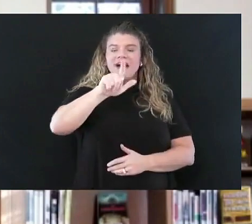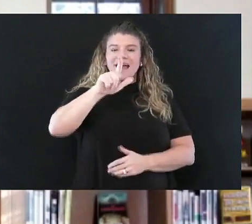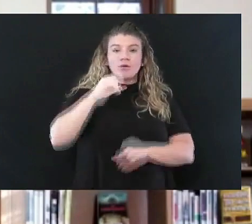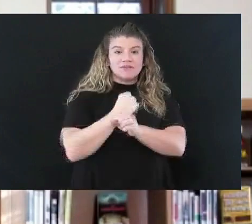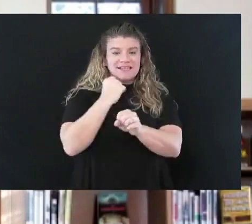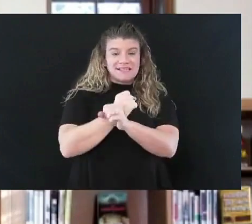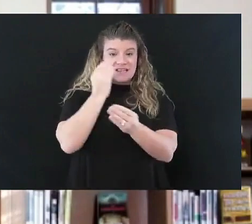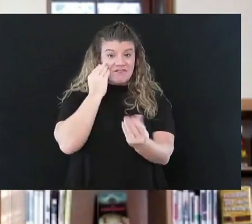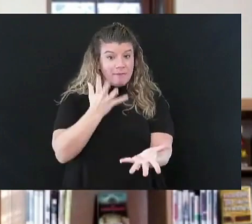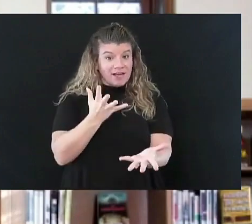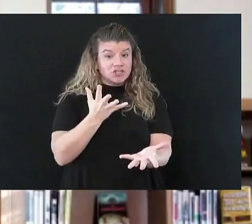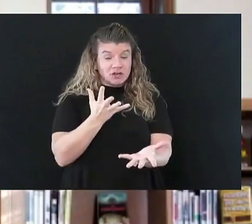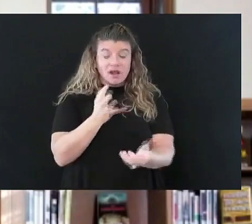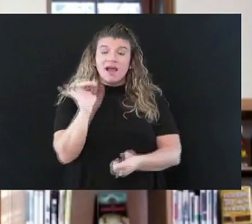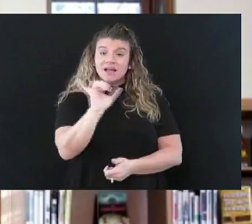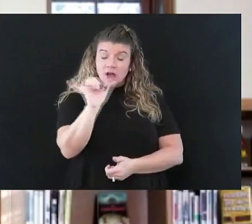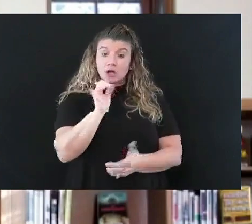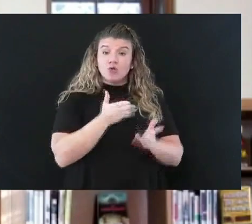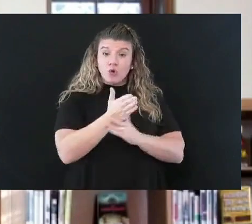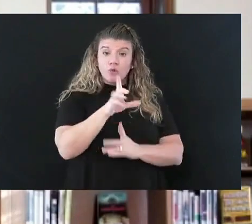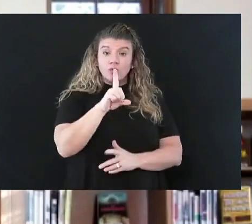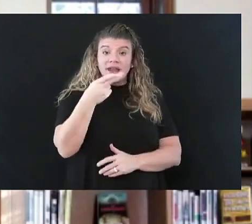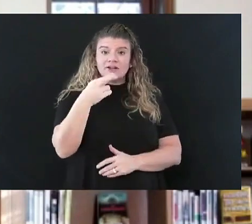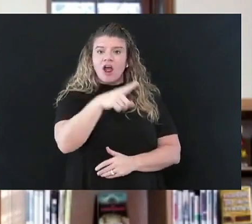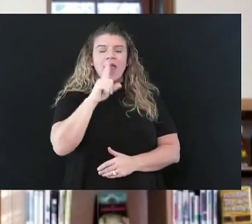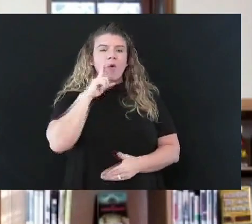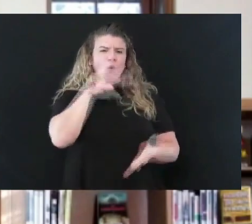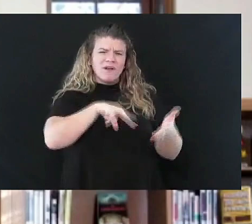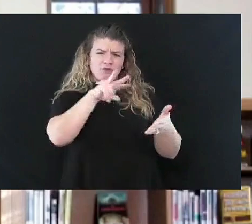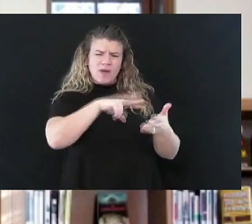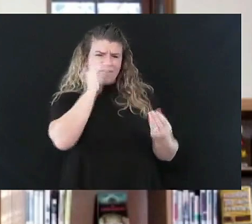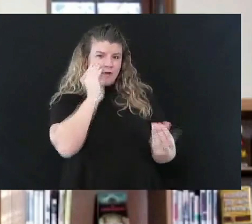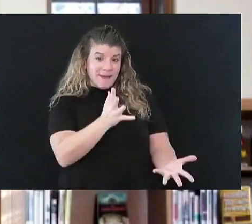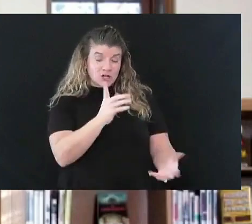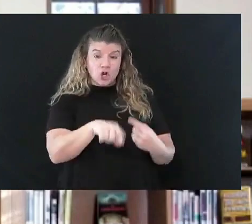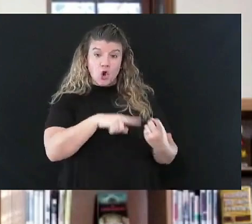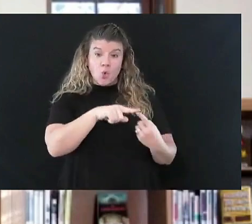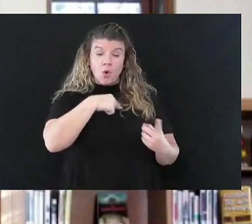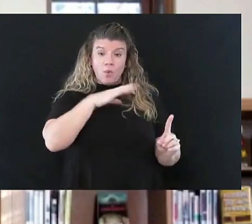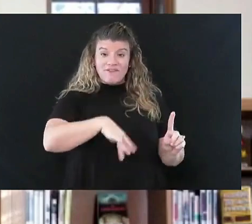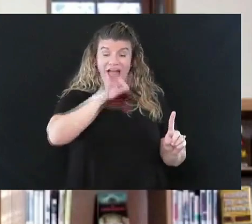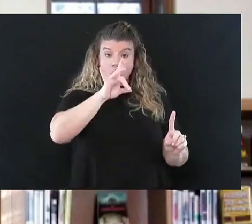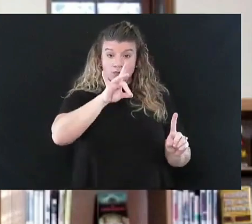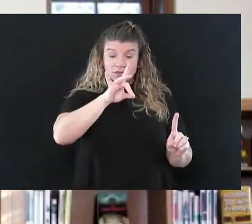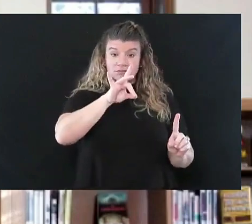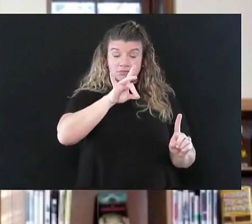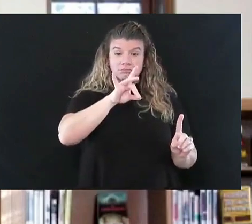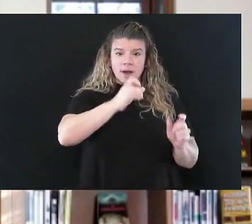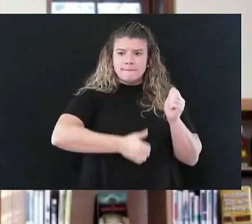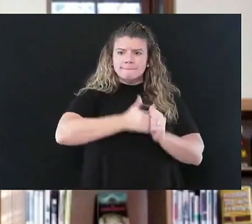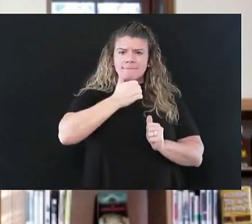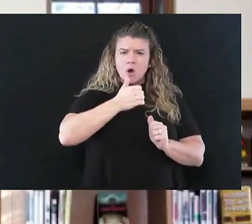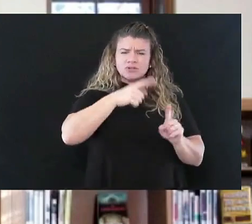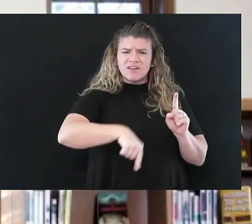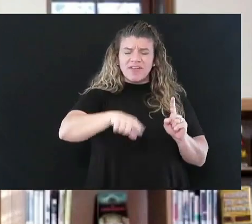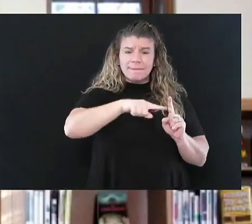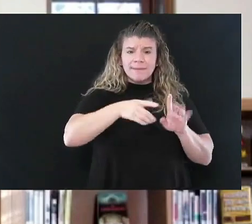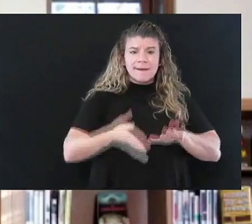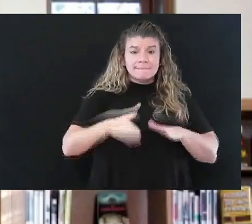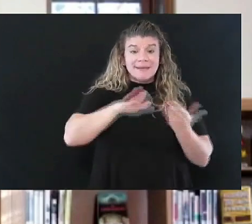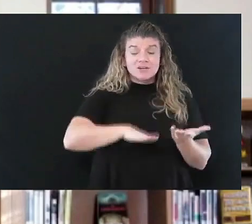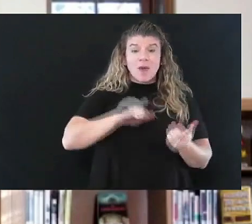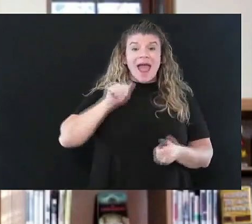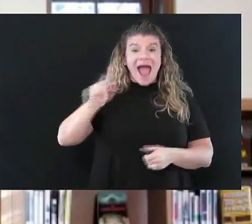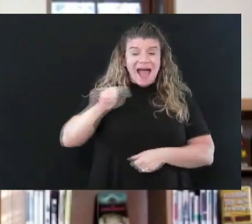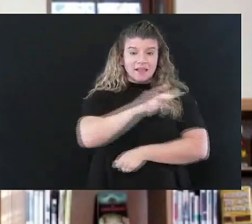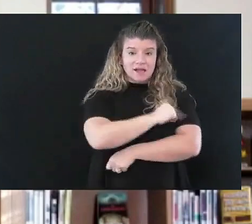at DHHR, as they were reviewing some data. When we found these, most of them passed away at the